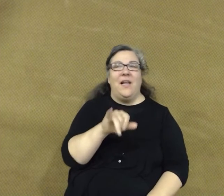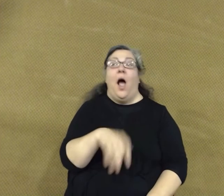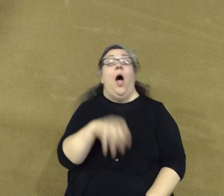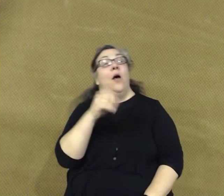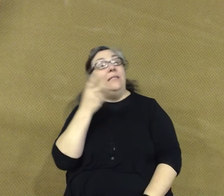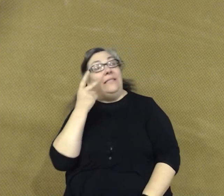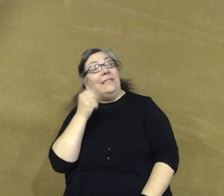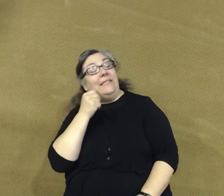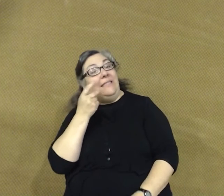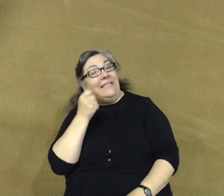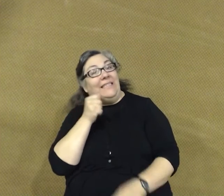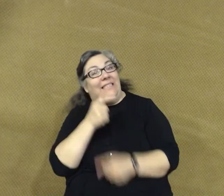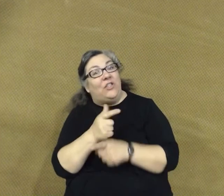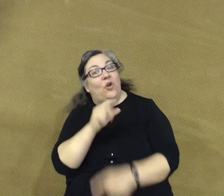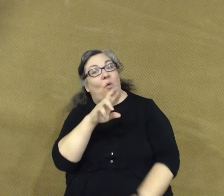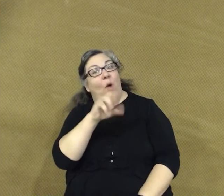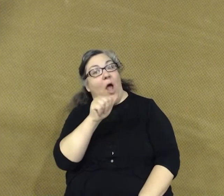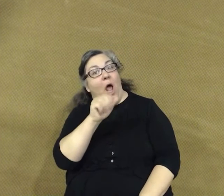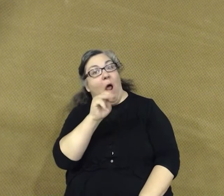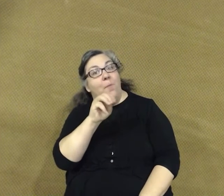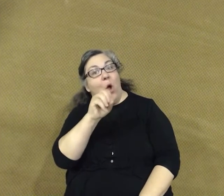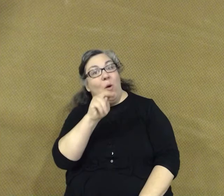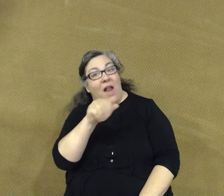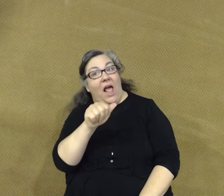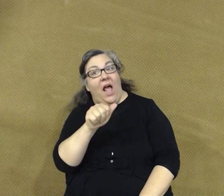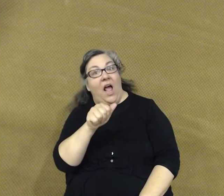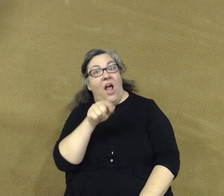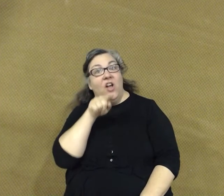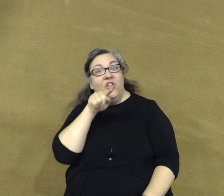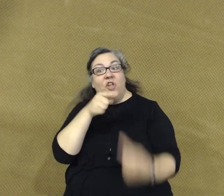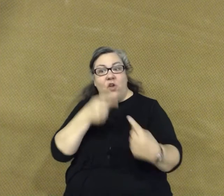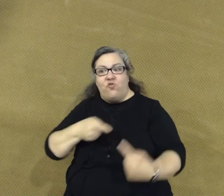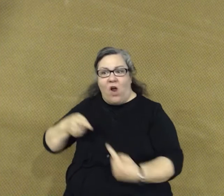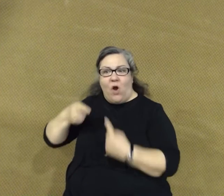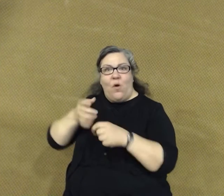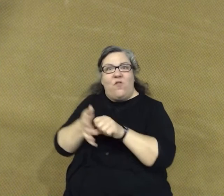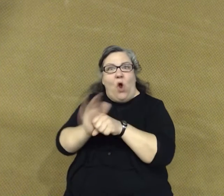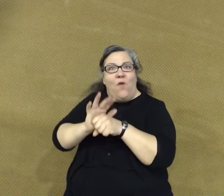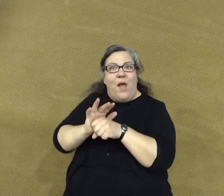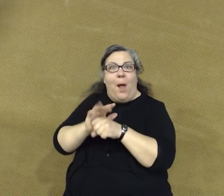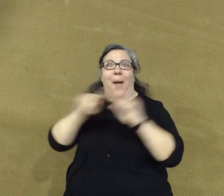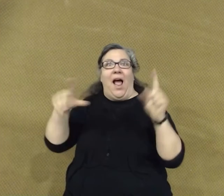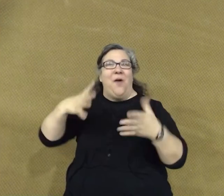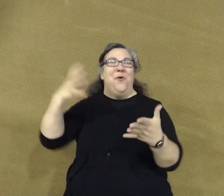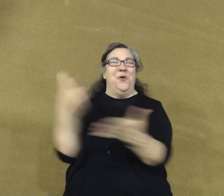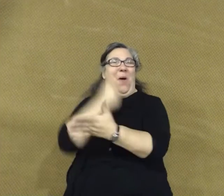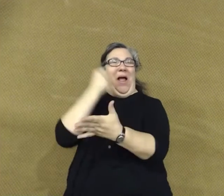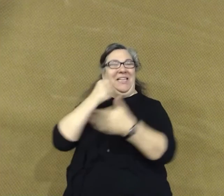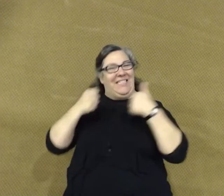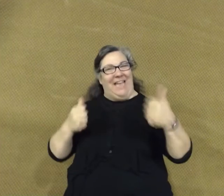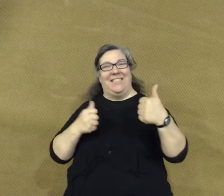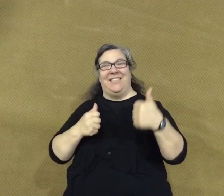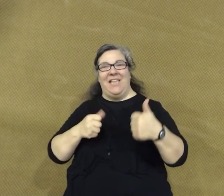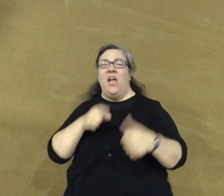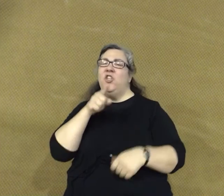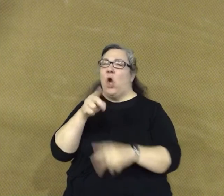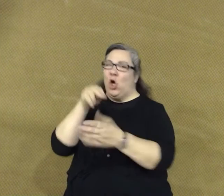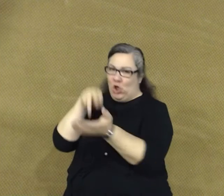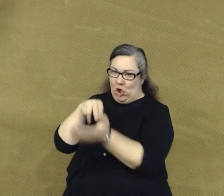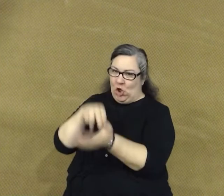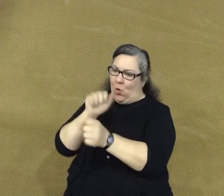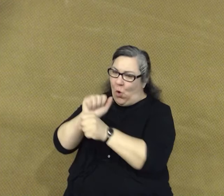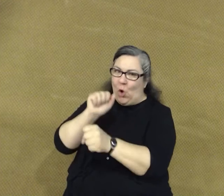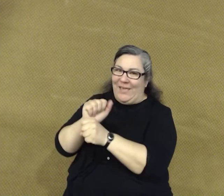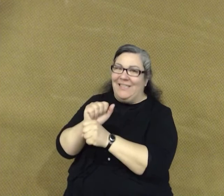Ramona. Good to see Sister Ramona. Amen. Fought COVID and won. Praise God. Amen. Frontline worker in the healthcare industry.